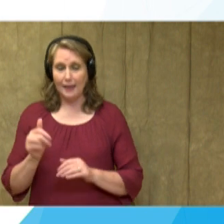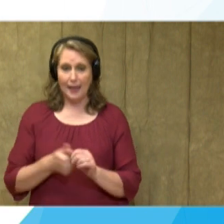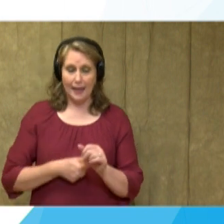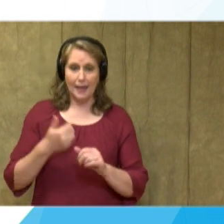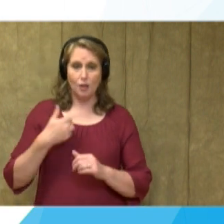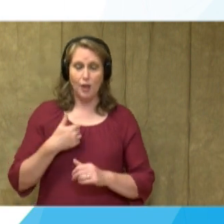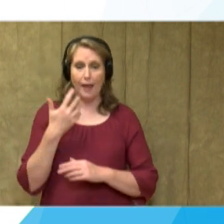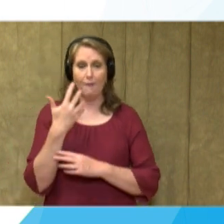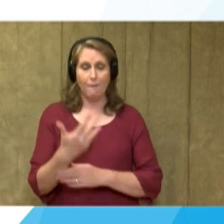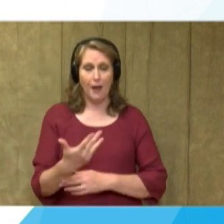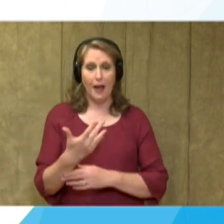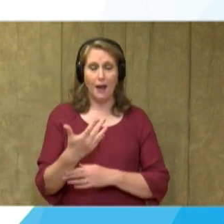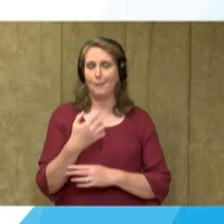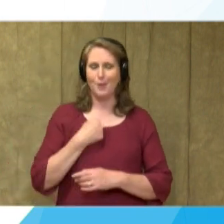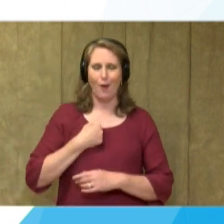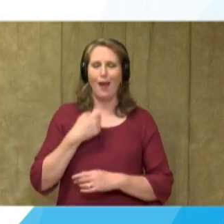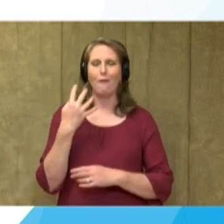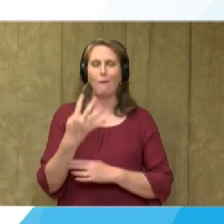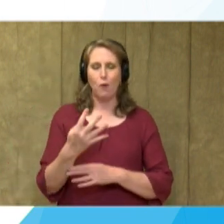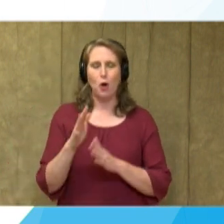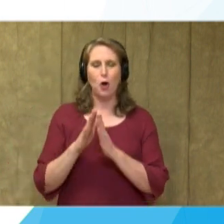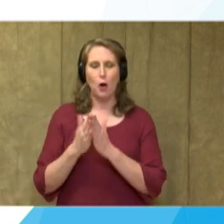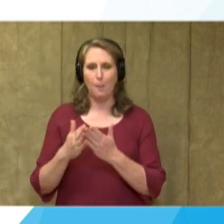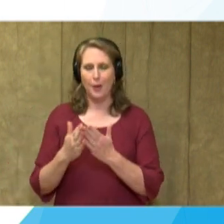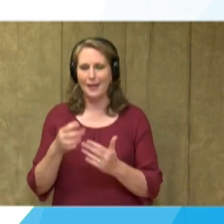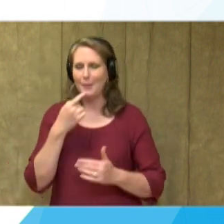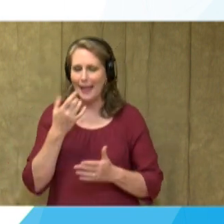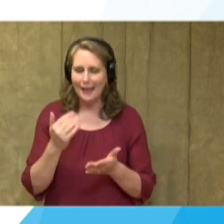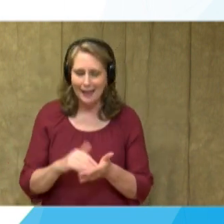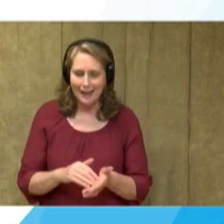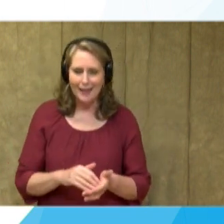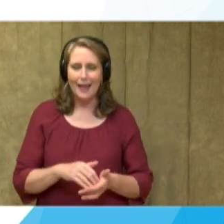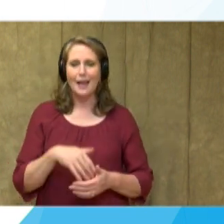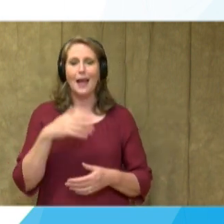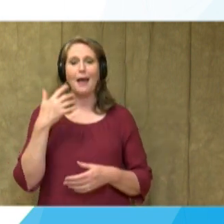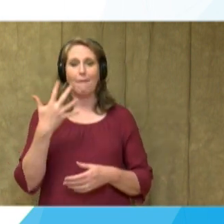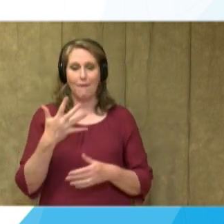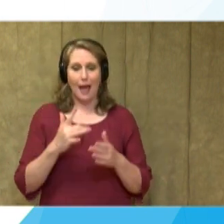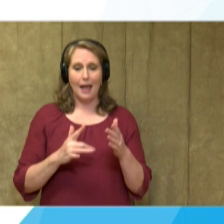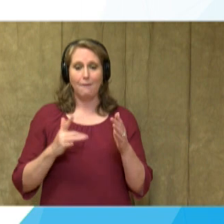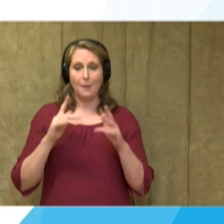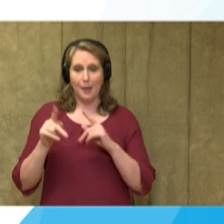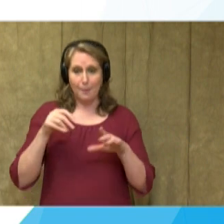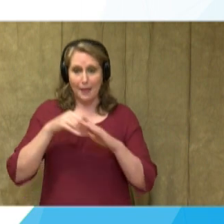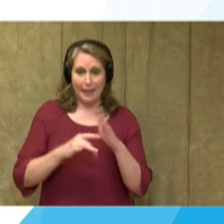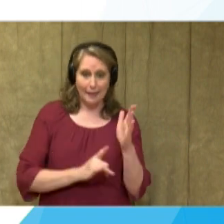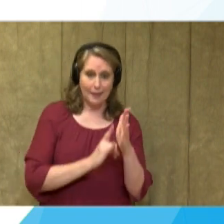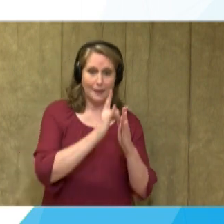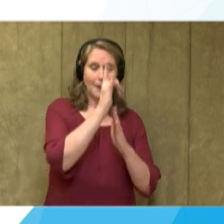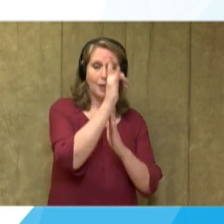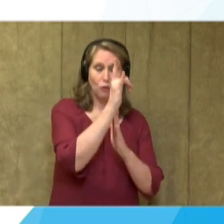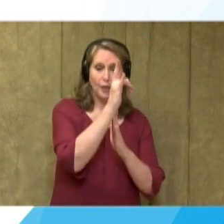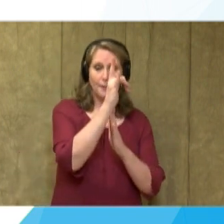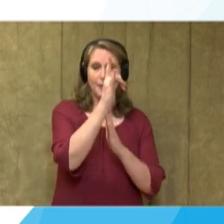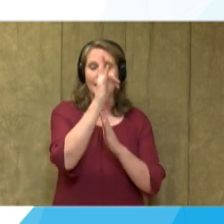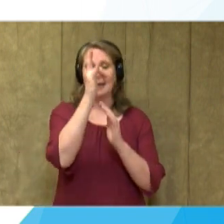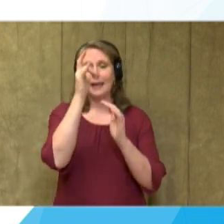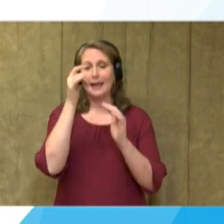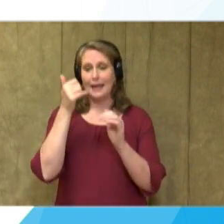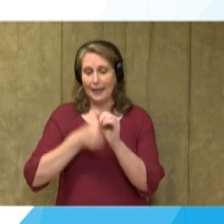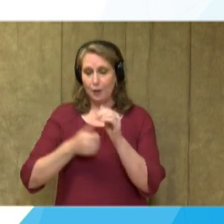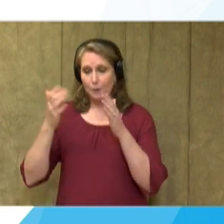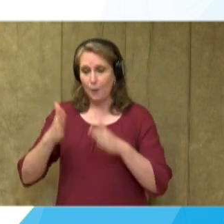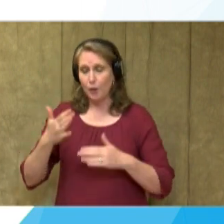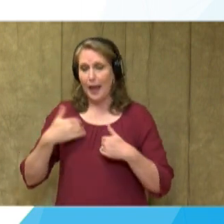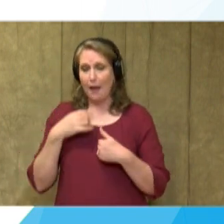had 4 books. I'm sorry, let me say that again. There are 5 astronauts in the spaceship. They each had 4